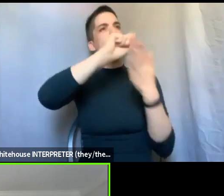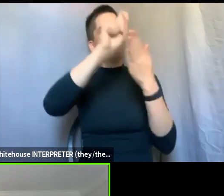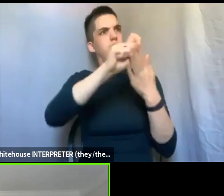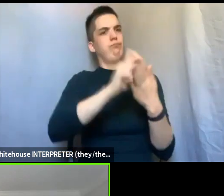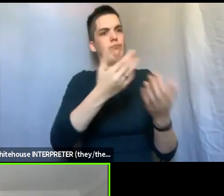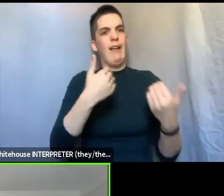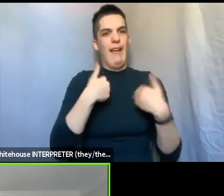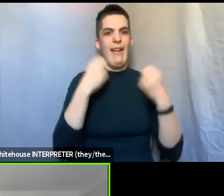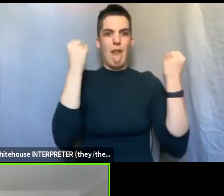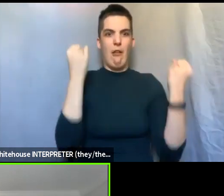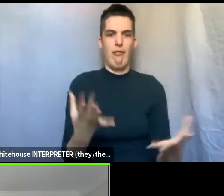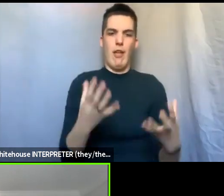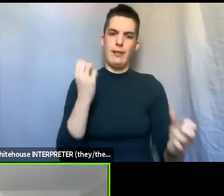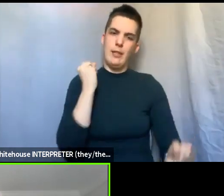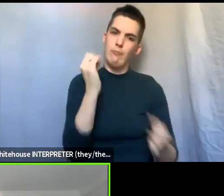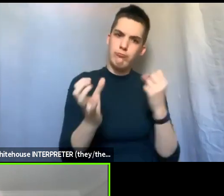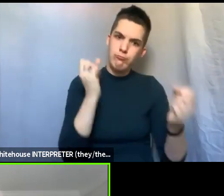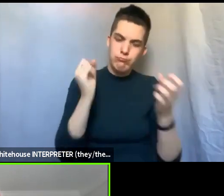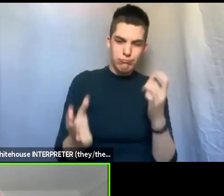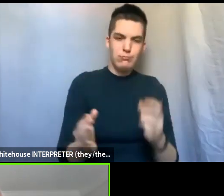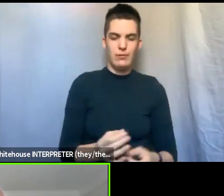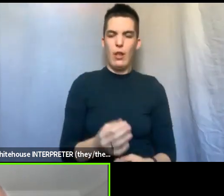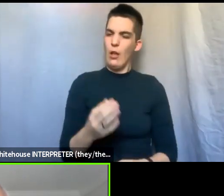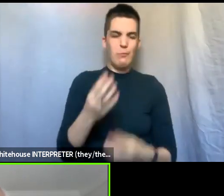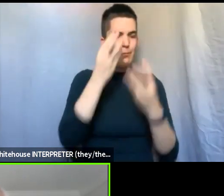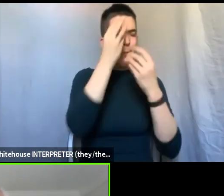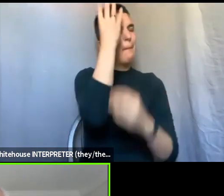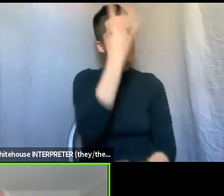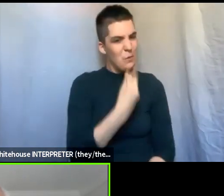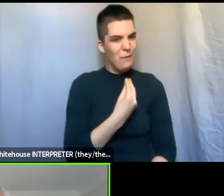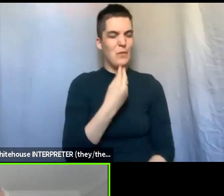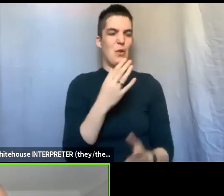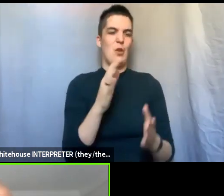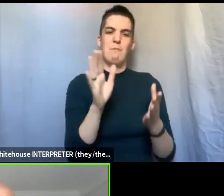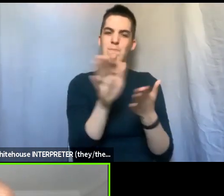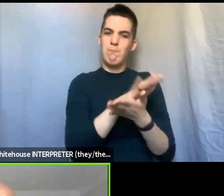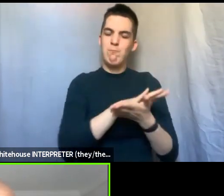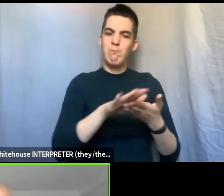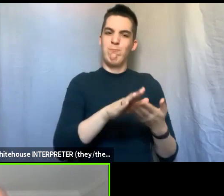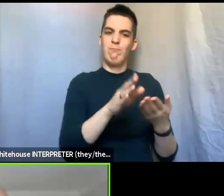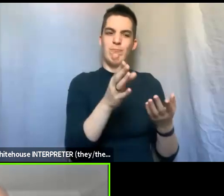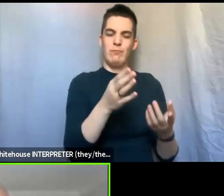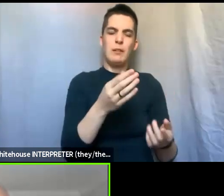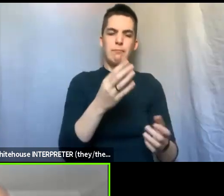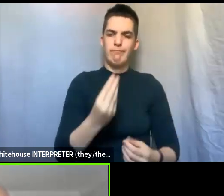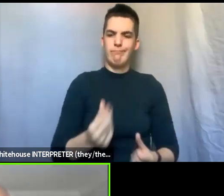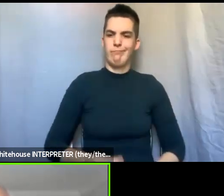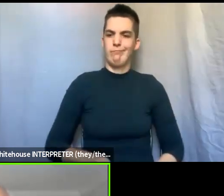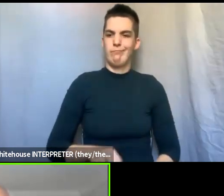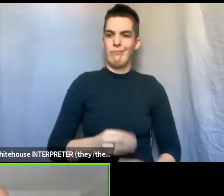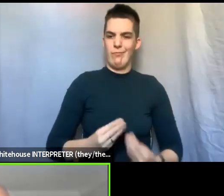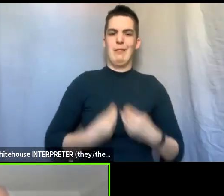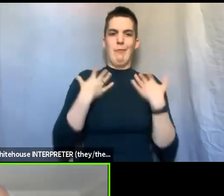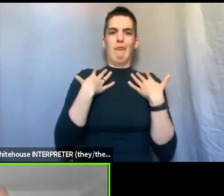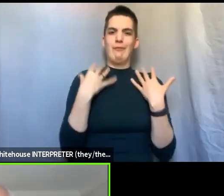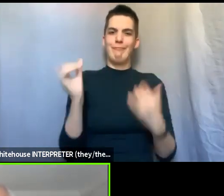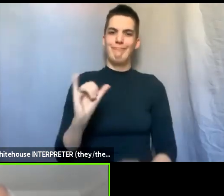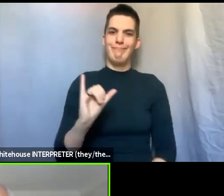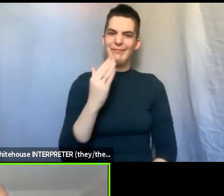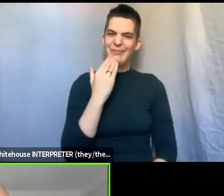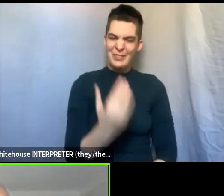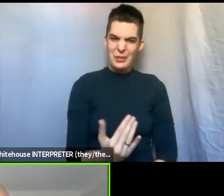But beautifully and eloquently stated, Annie, and inspiring. So thank you for that. I'm